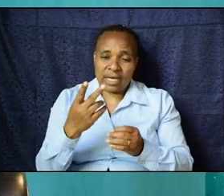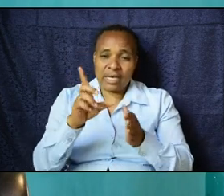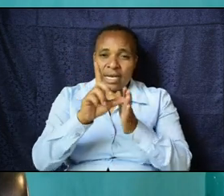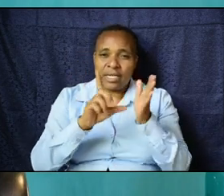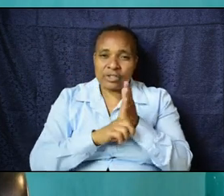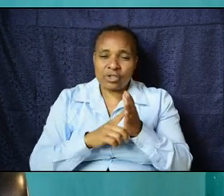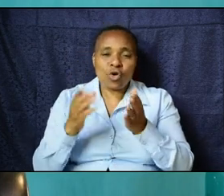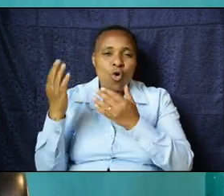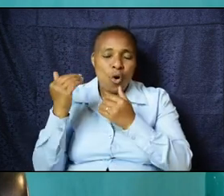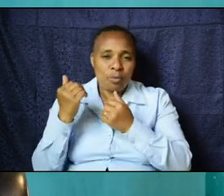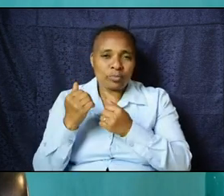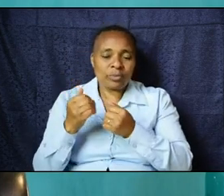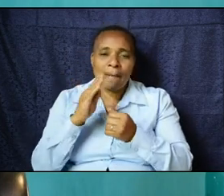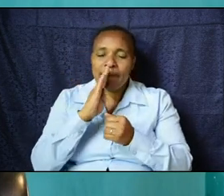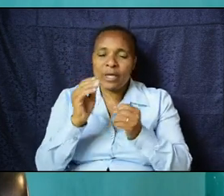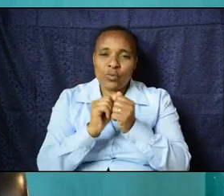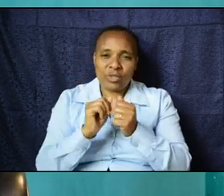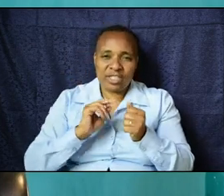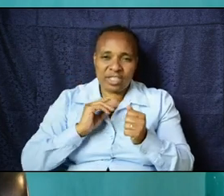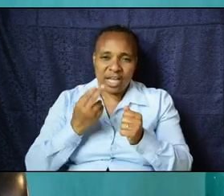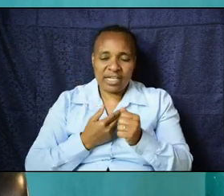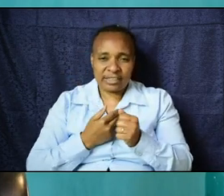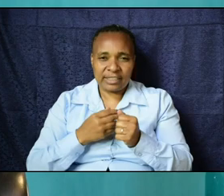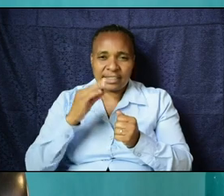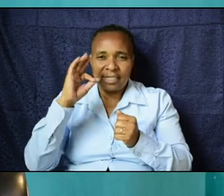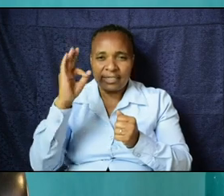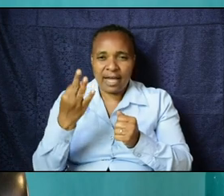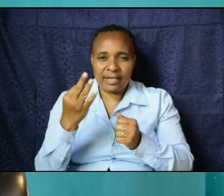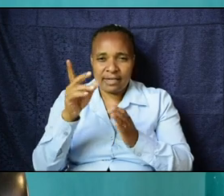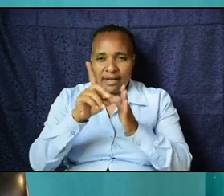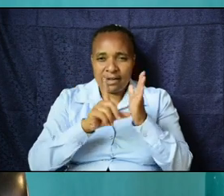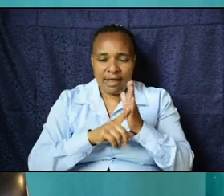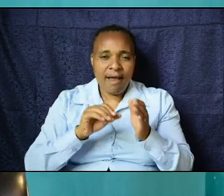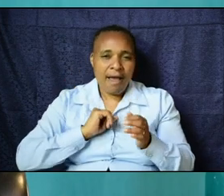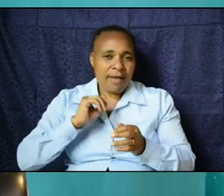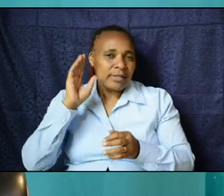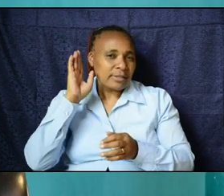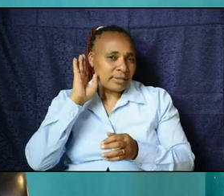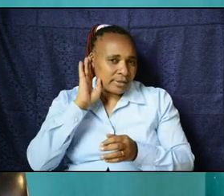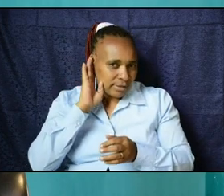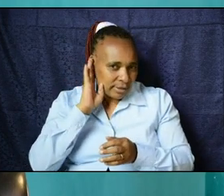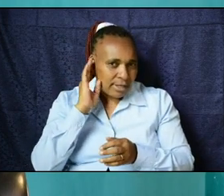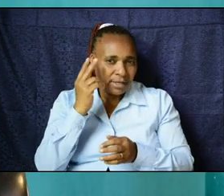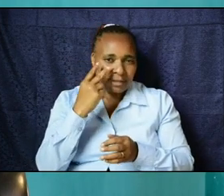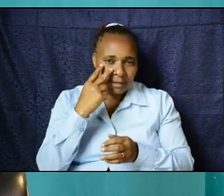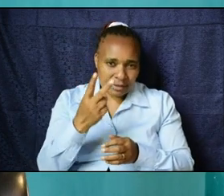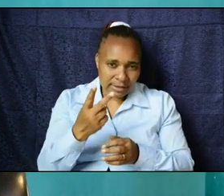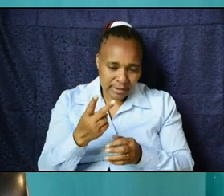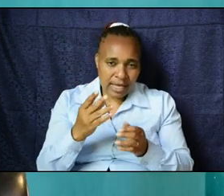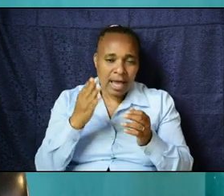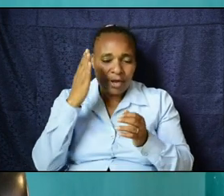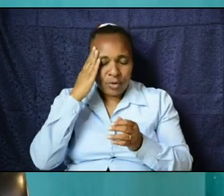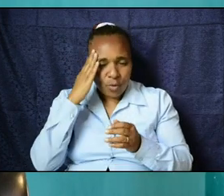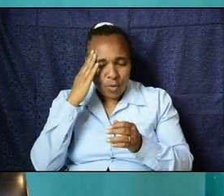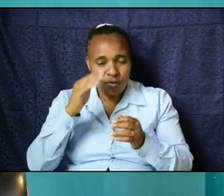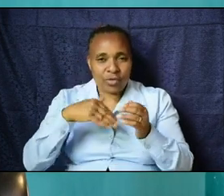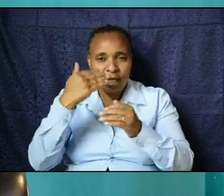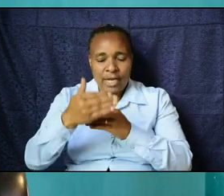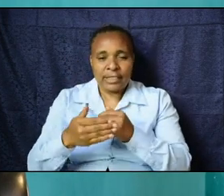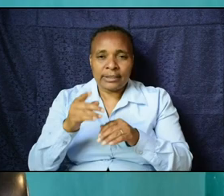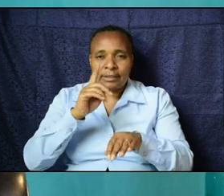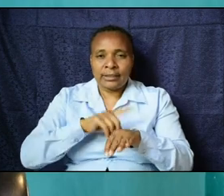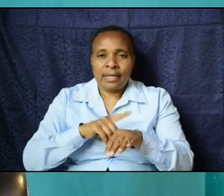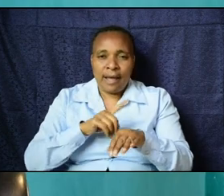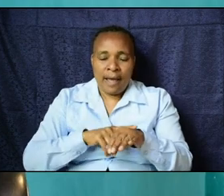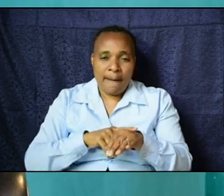with us in the next lesson, the third lesson, which is I See, I Hear, I Know. We look forward to having you in our next session. And I would